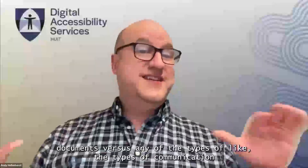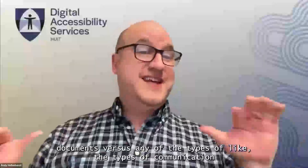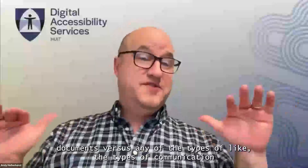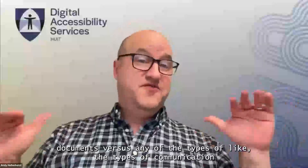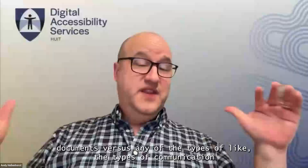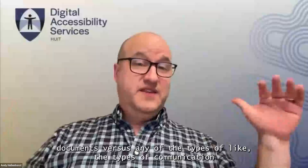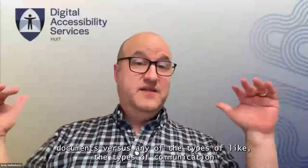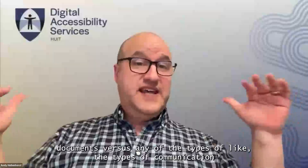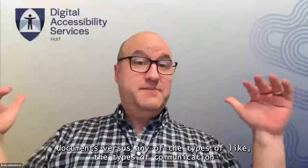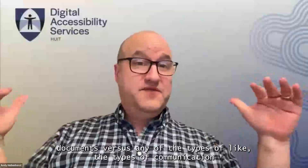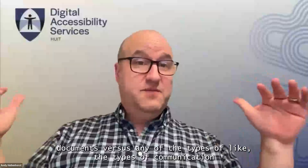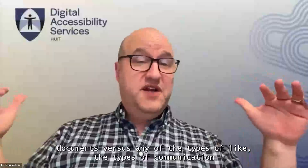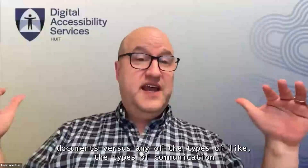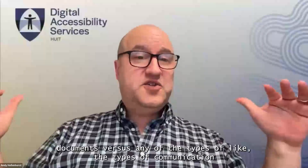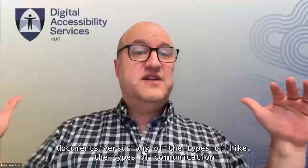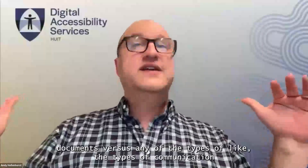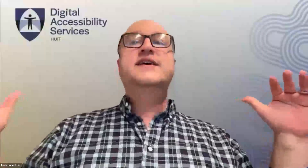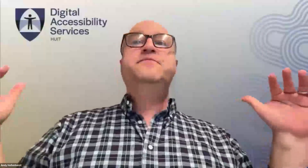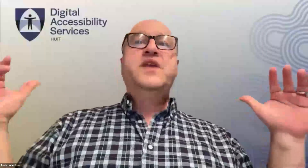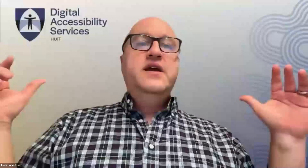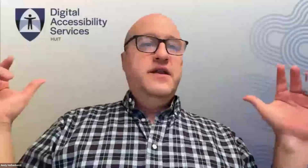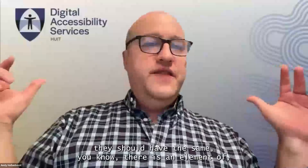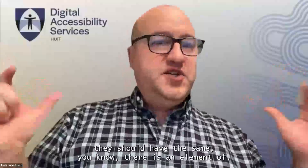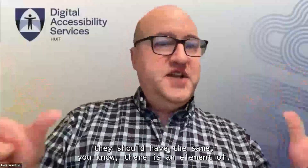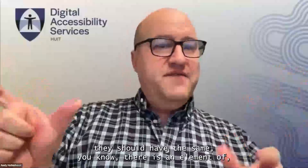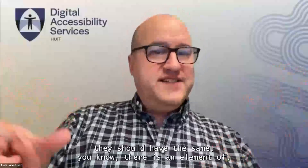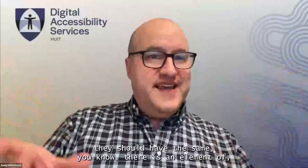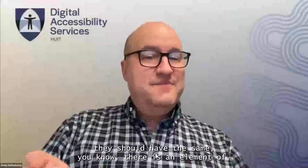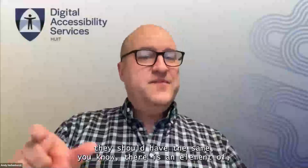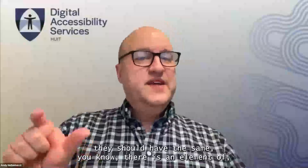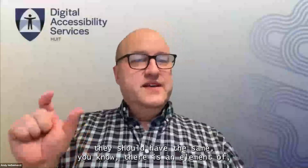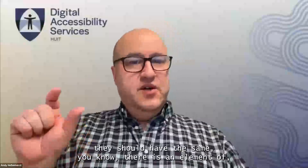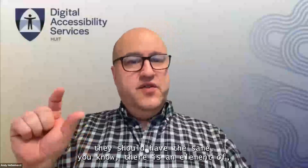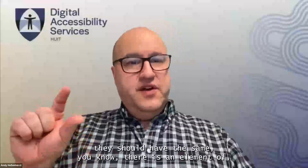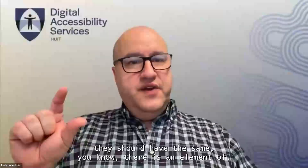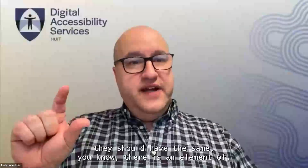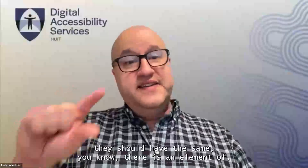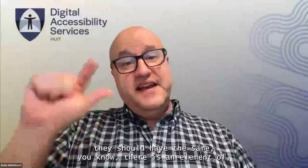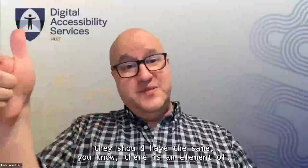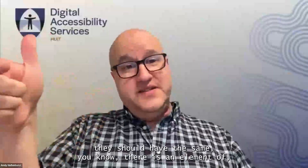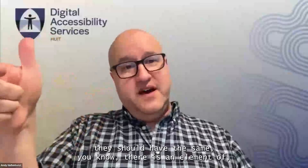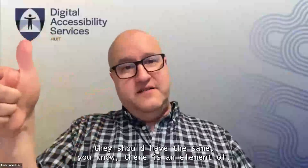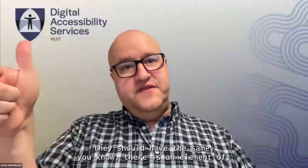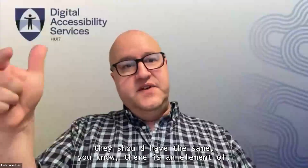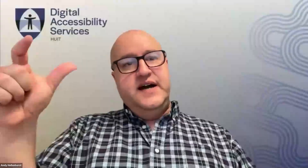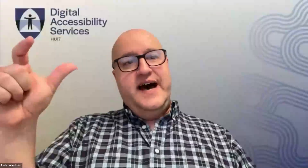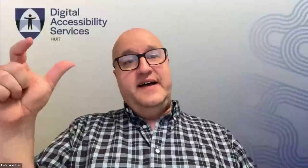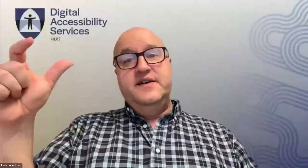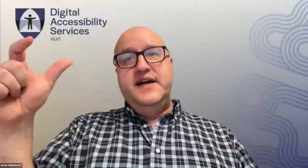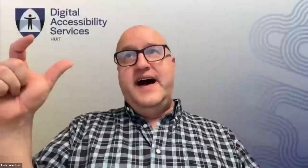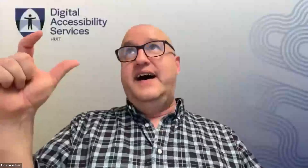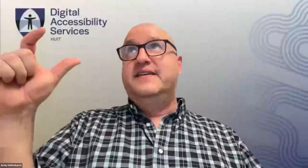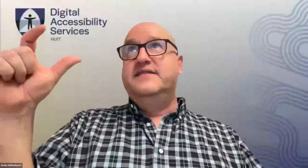any of the types of communication. They should have the same, there is an element of